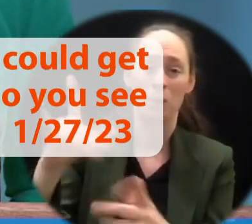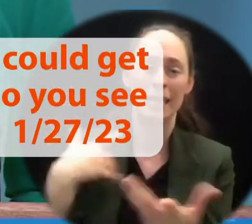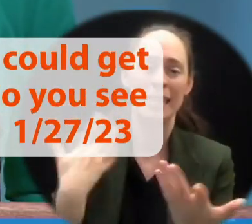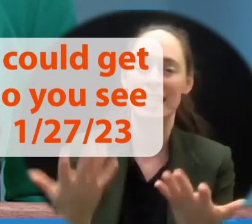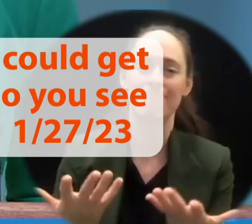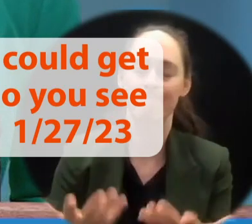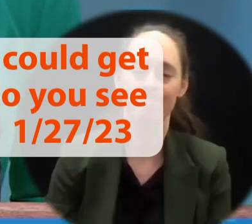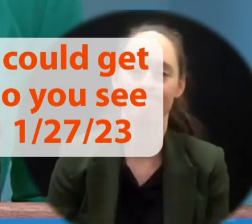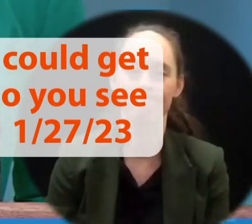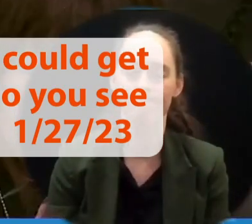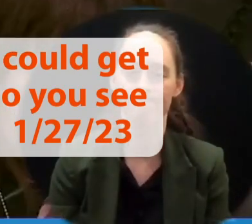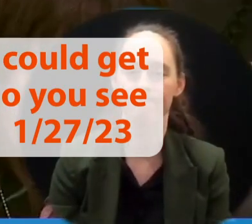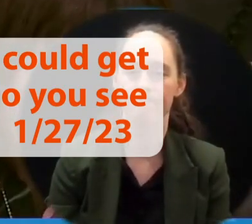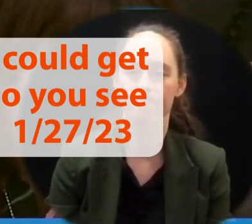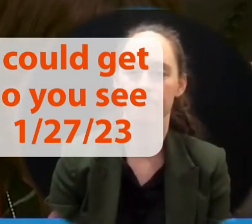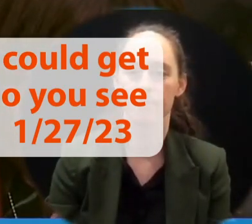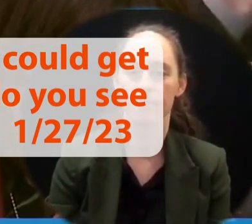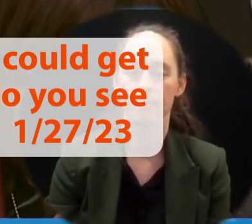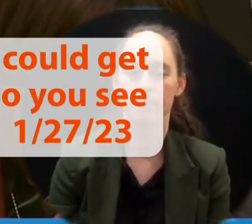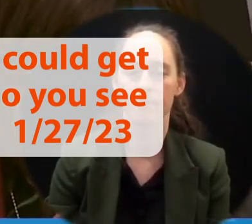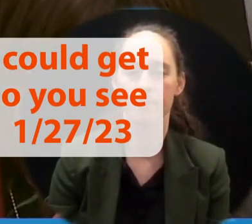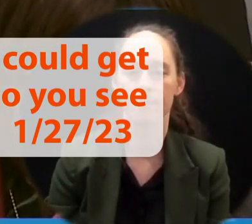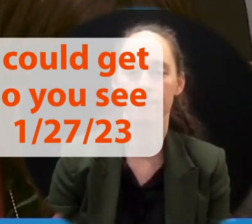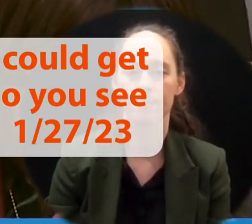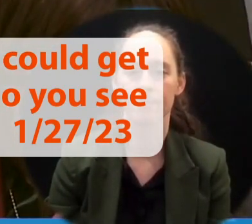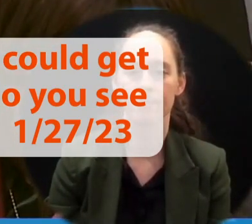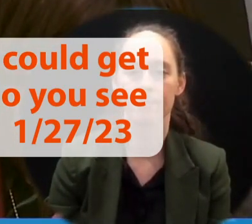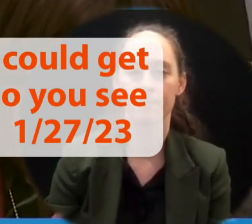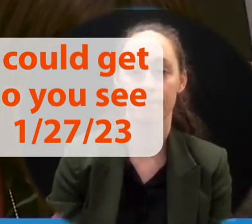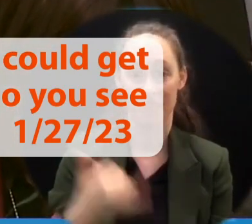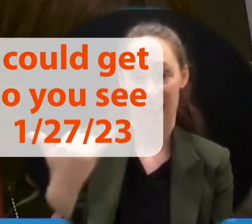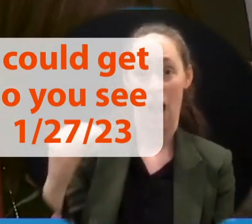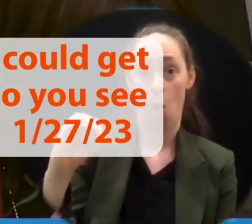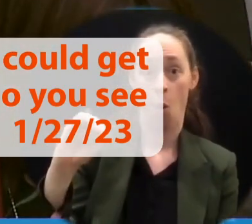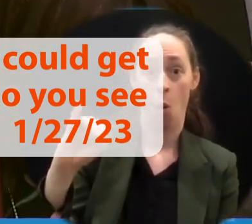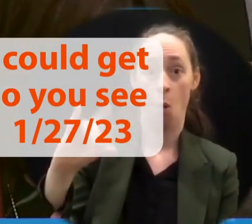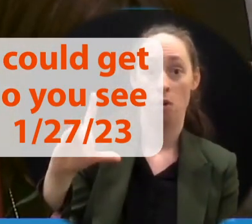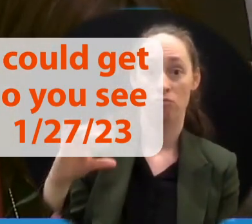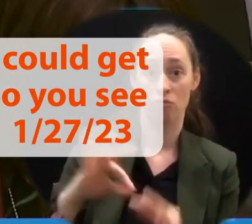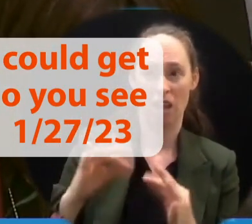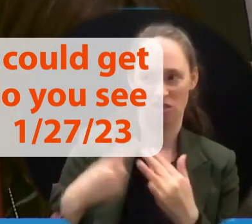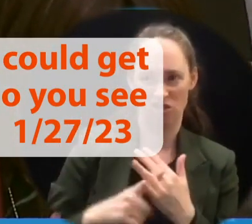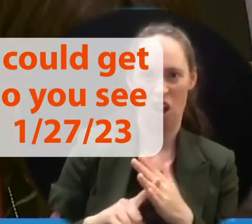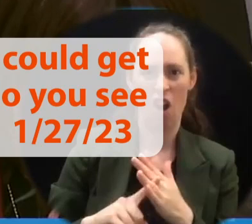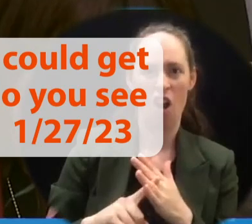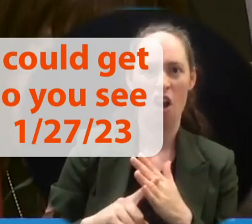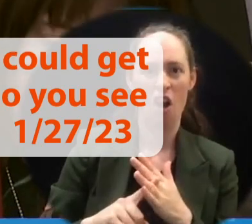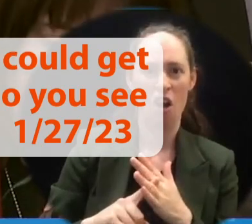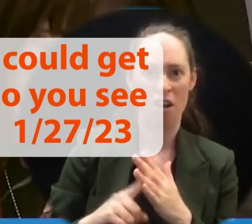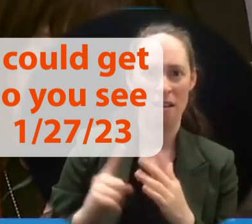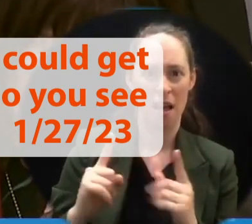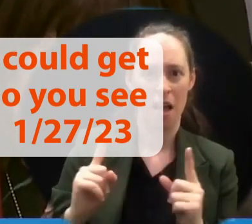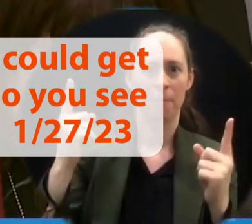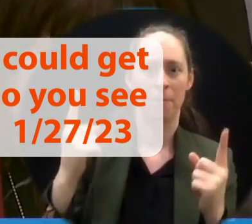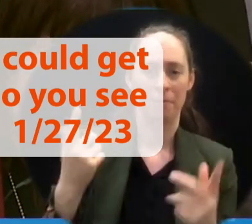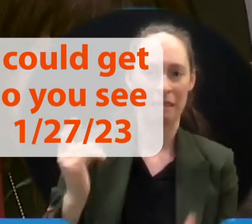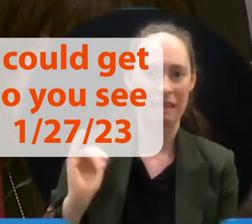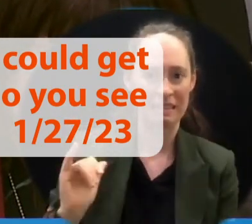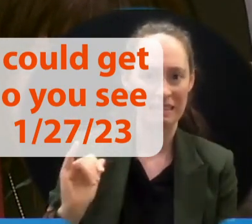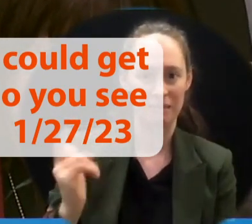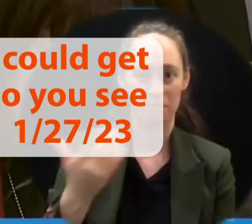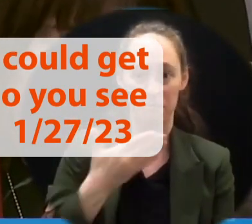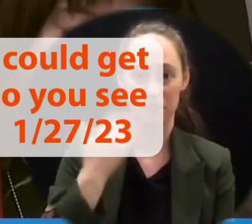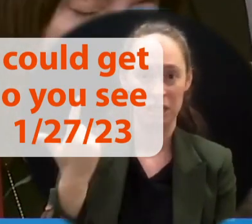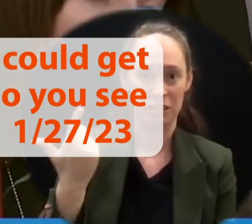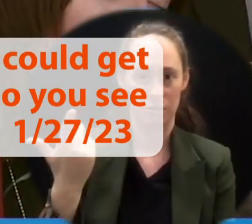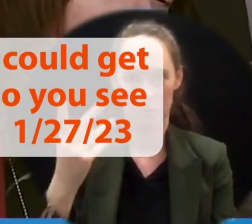We're looking for you at this time. What about refilling it, especially now that oil prices are climbing again, could get up to 110 a barrel? When do you